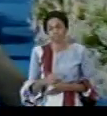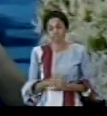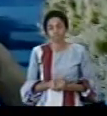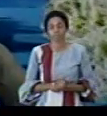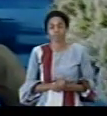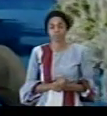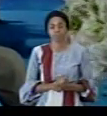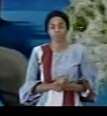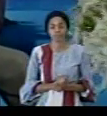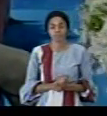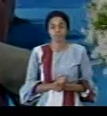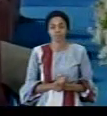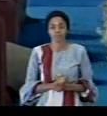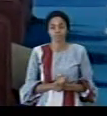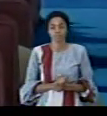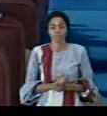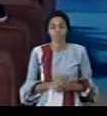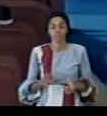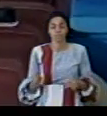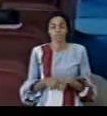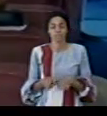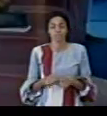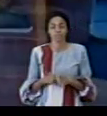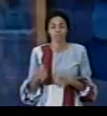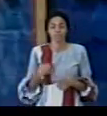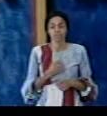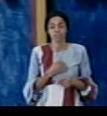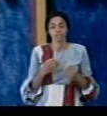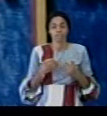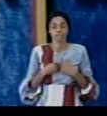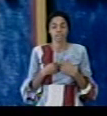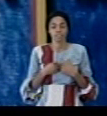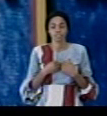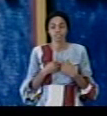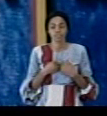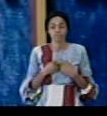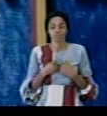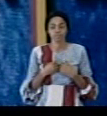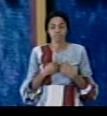please. Also here in our